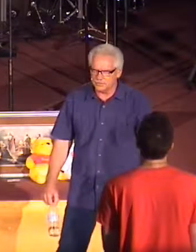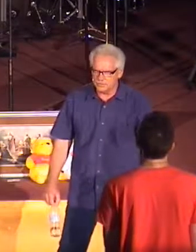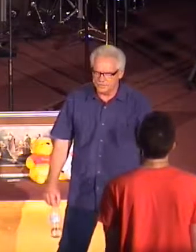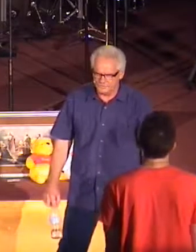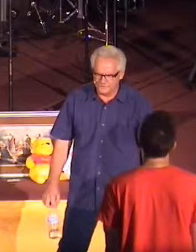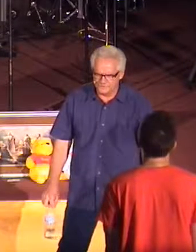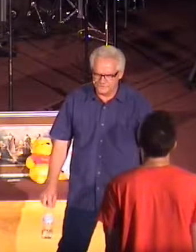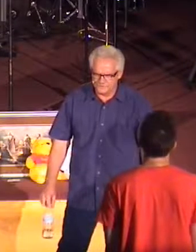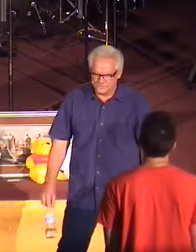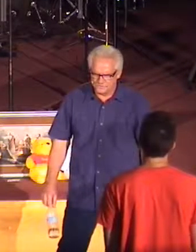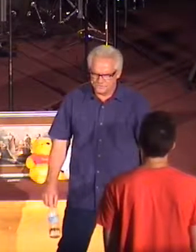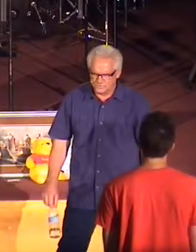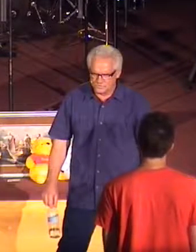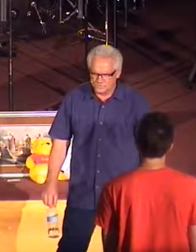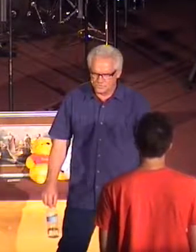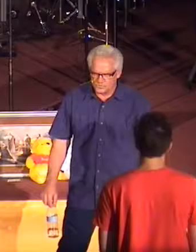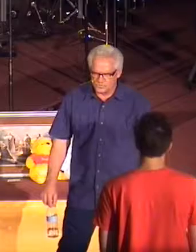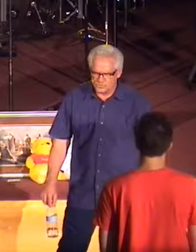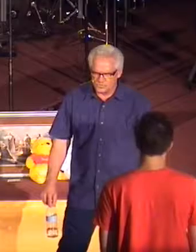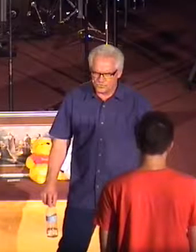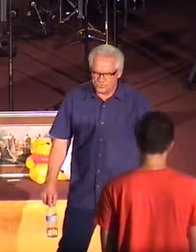church.